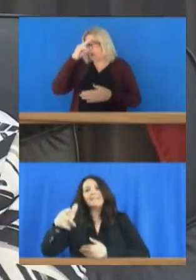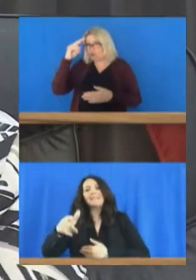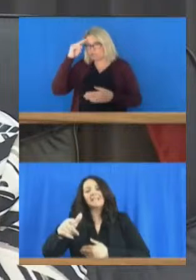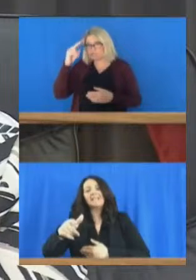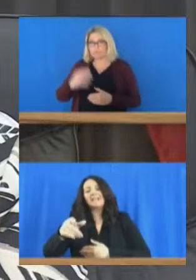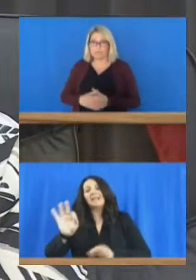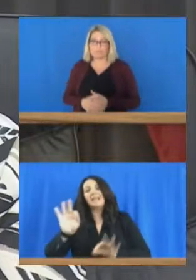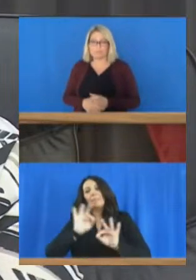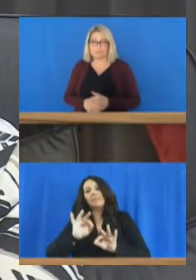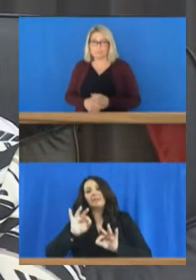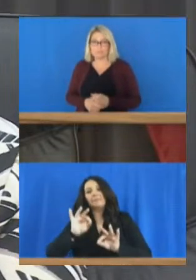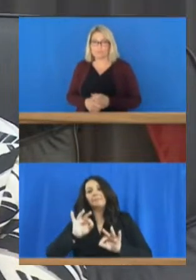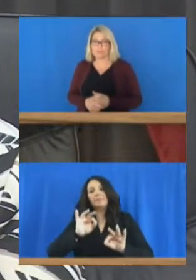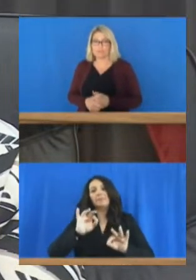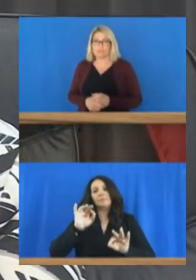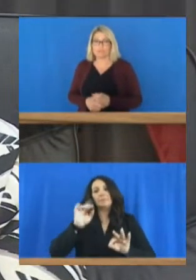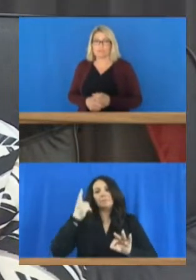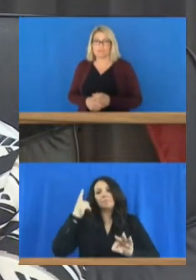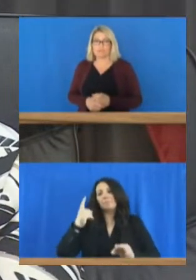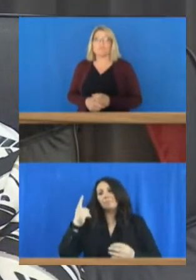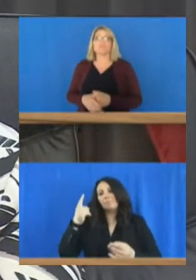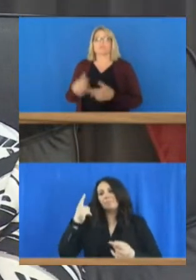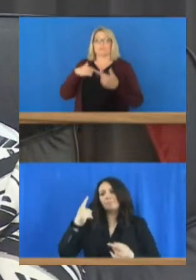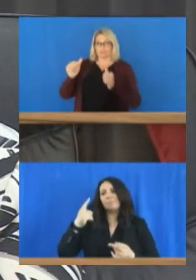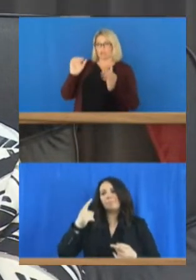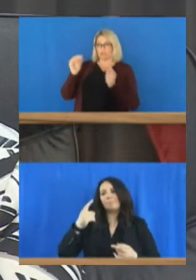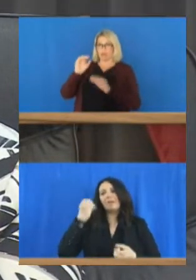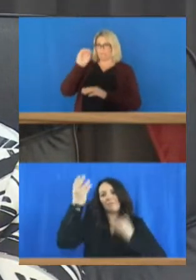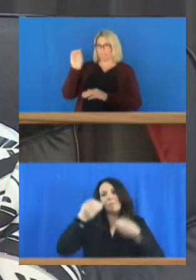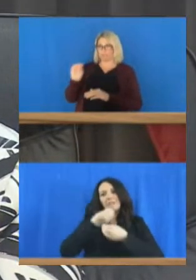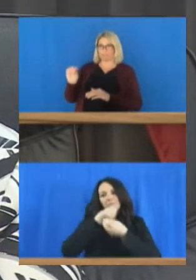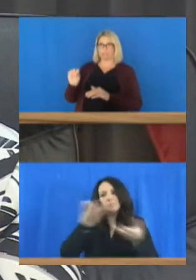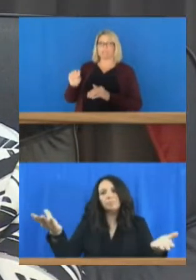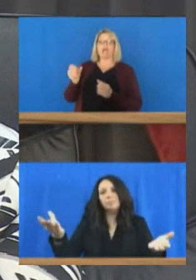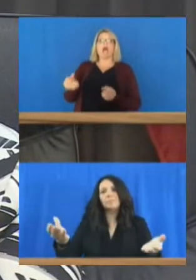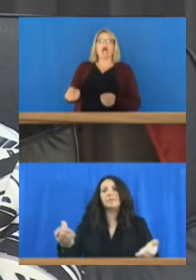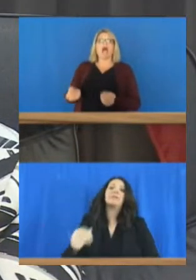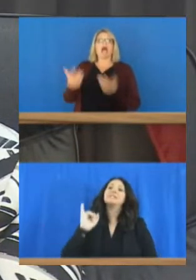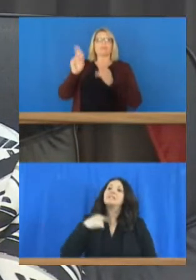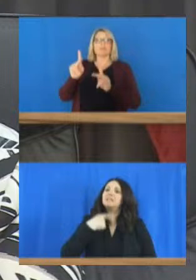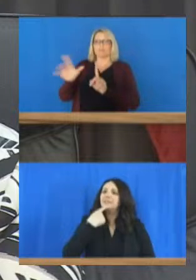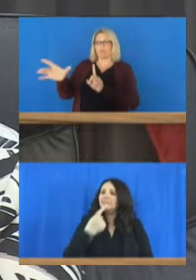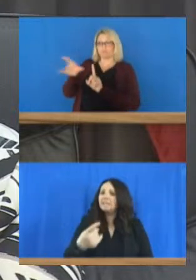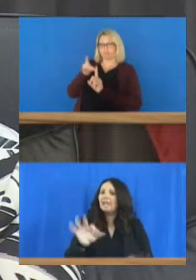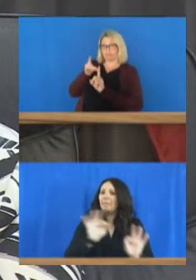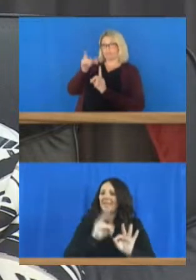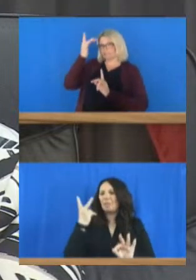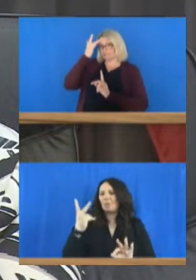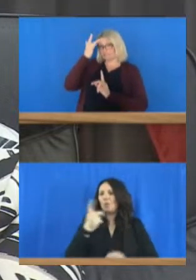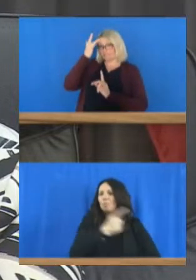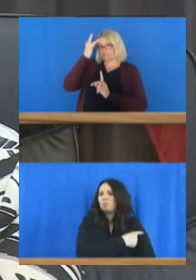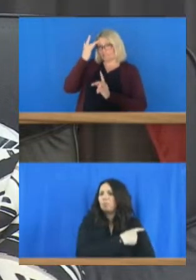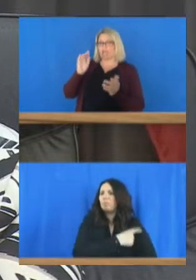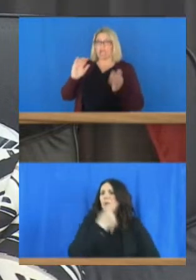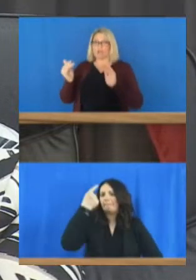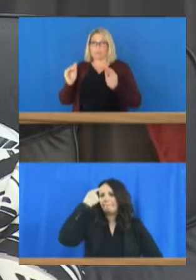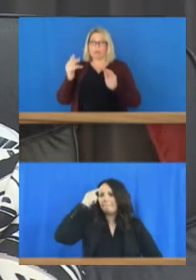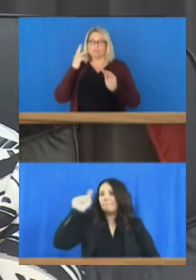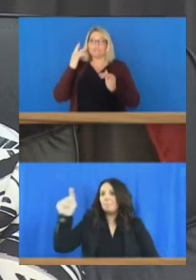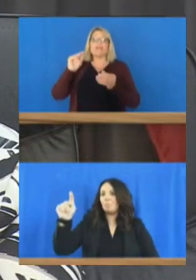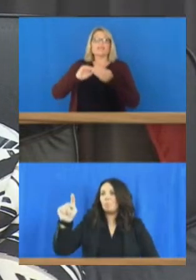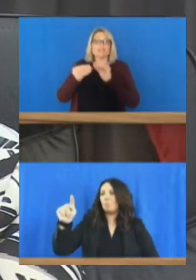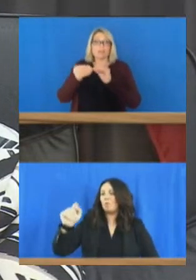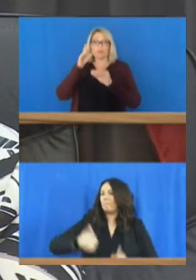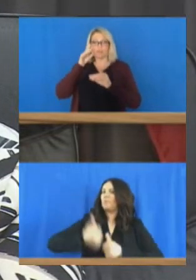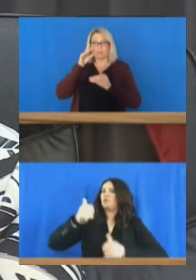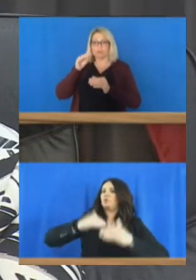was 63% of long-term care staff reported as vaccinated. Can you specify whether all homes responded to